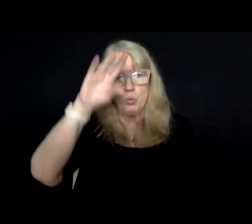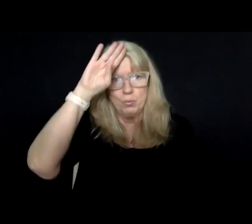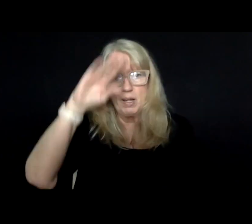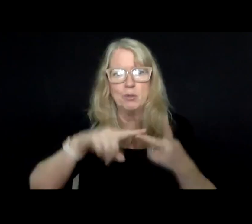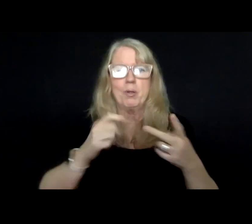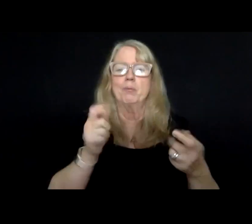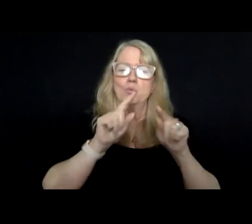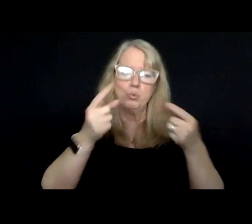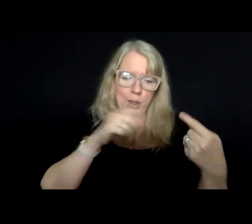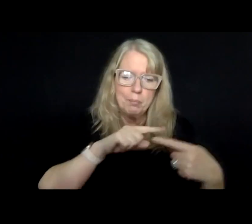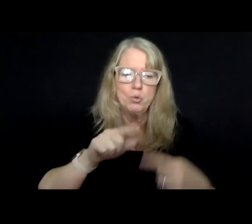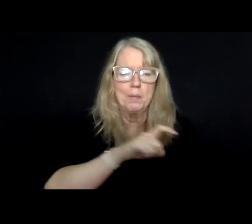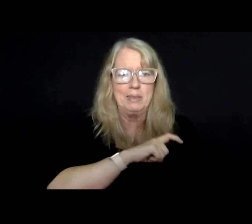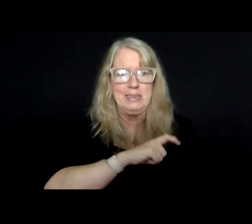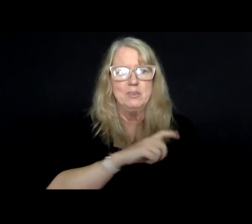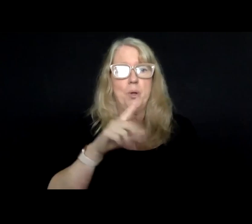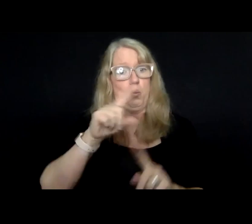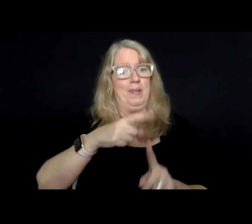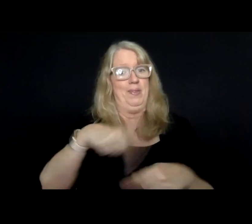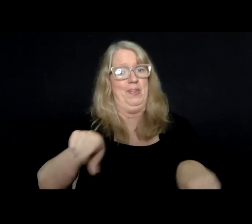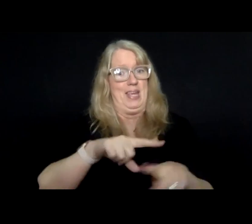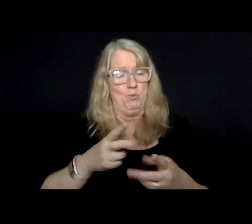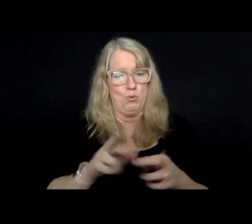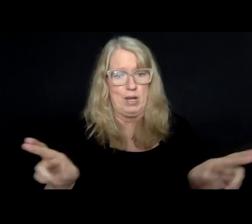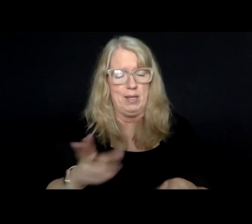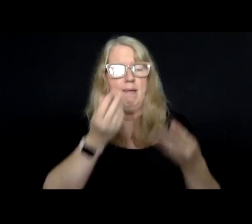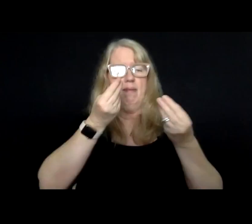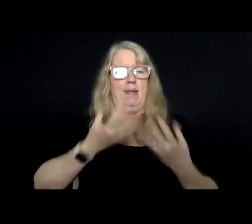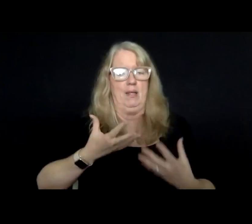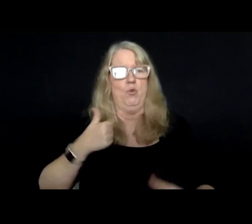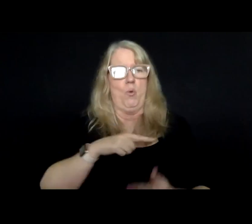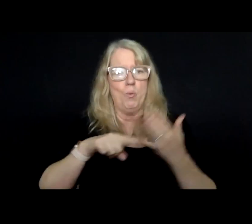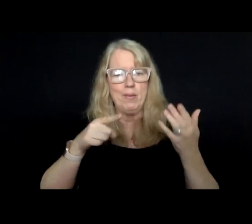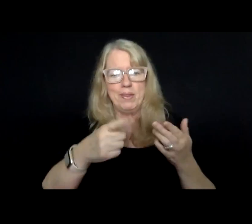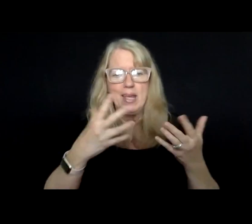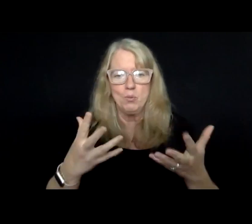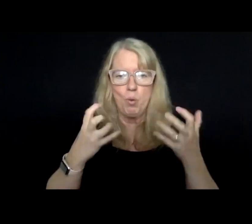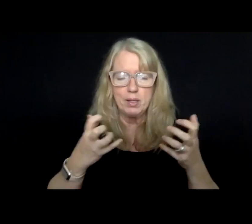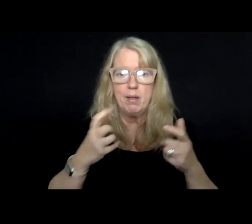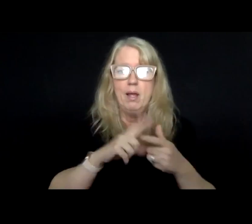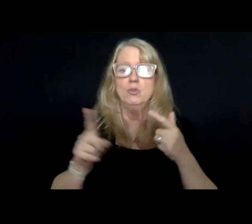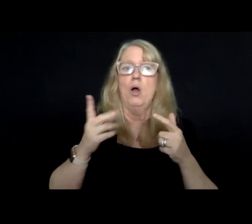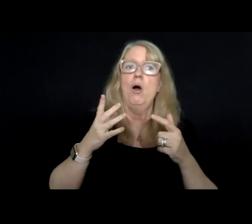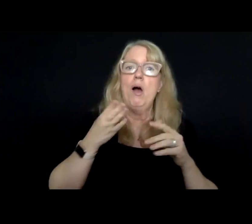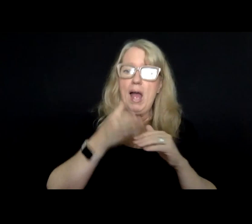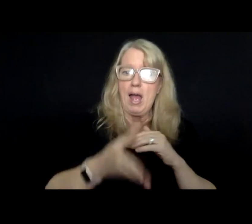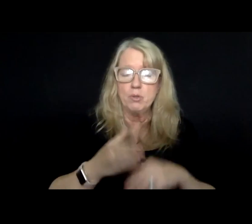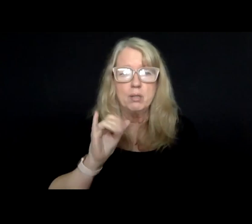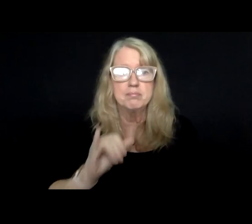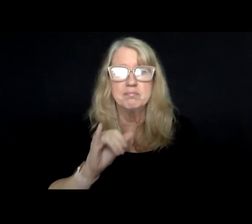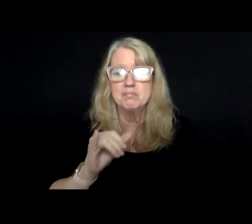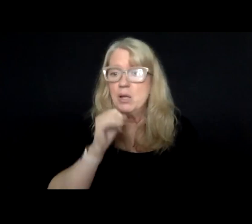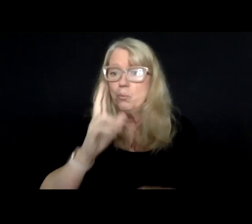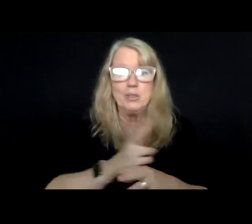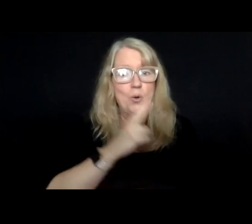when they were ready and kind of tell us what they wanted. And from that, the effect has been, we don't really use the